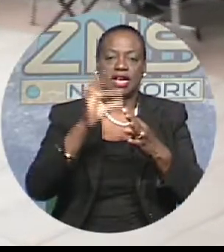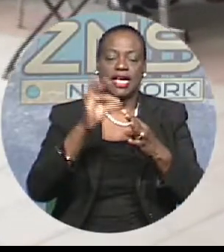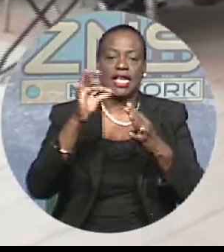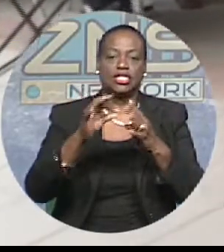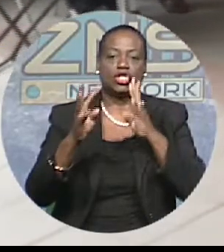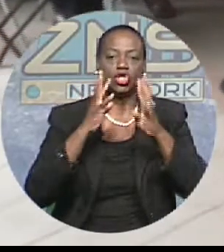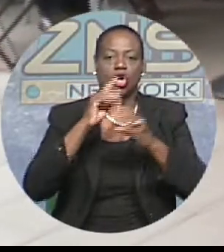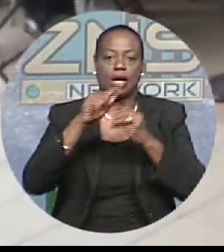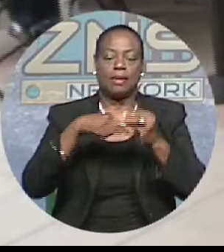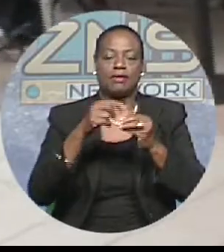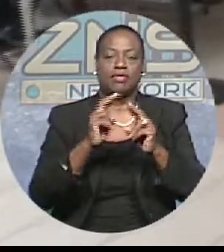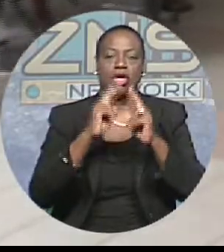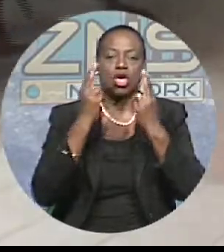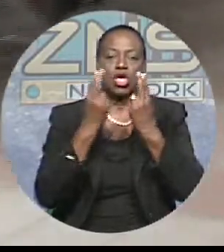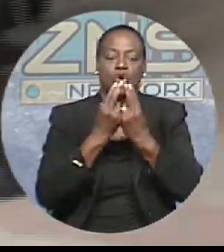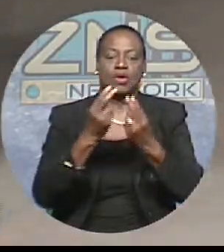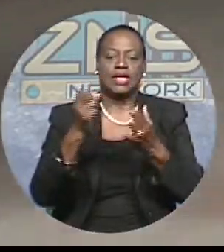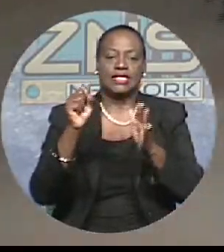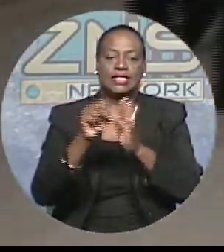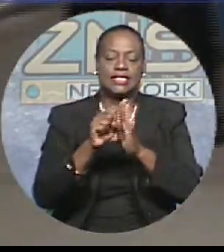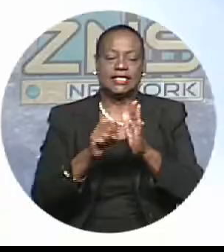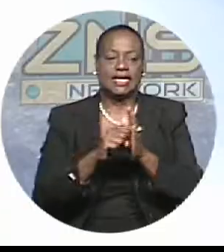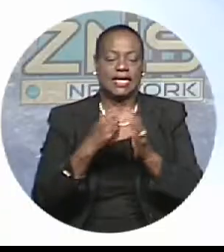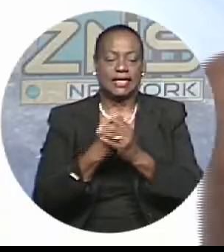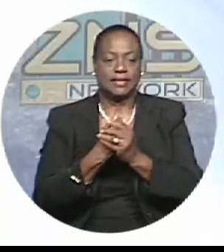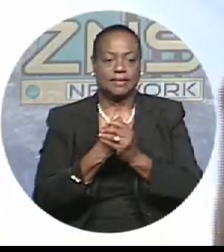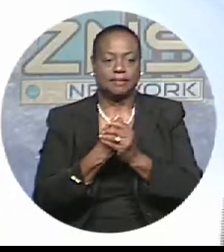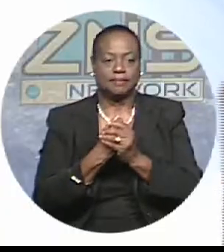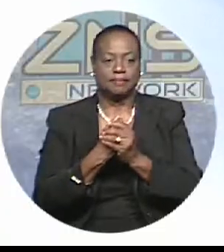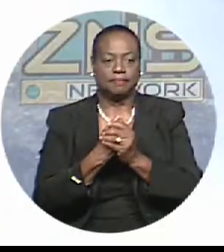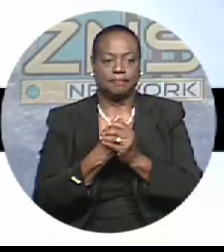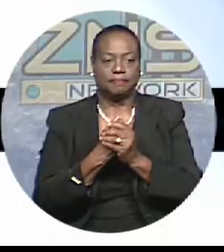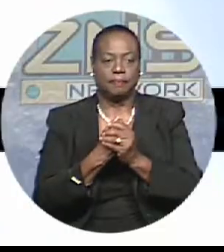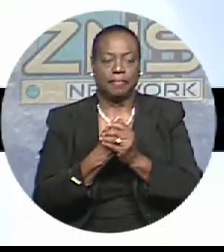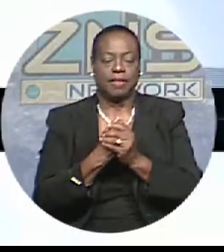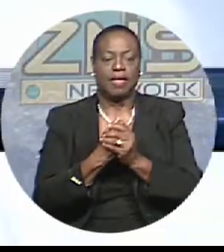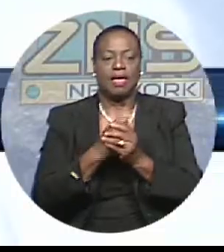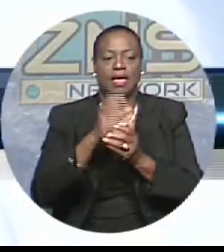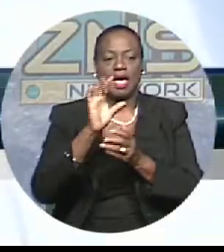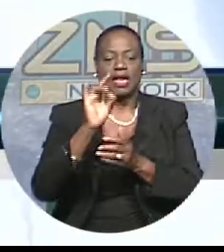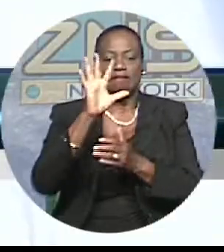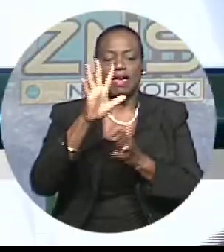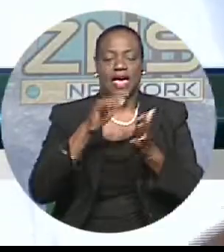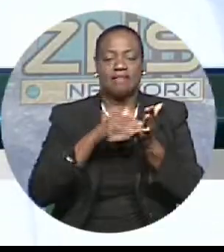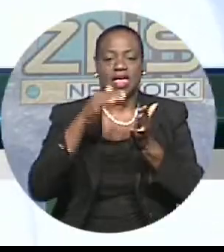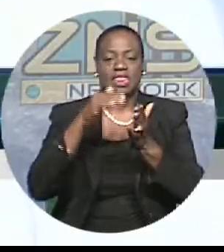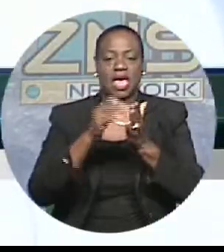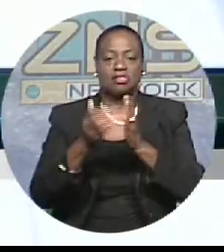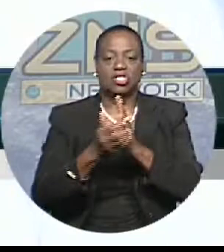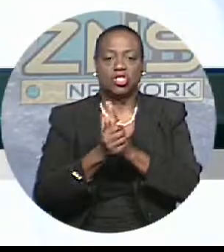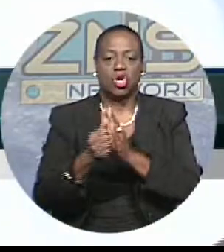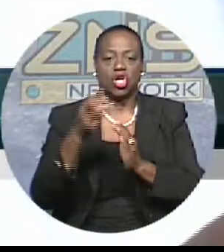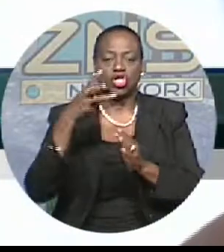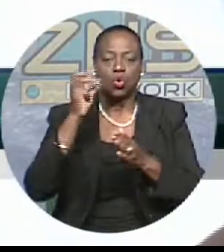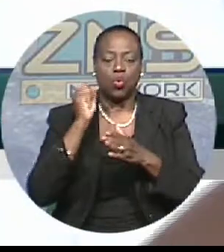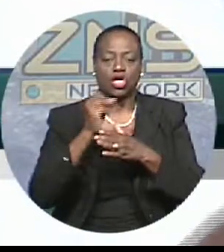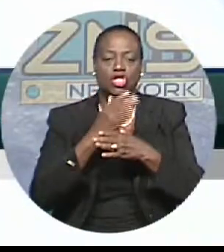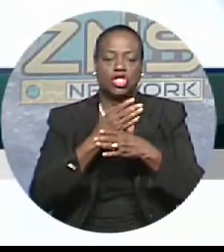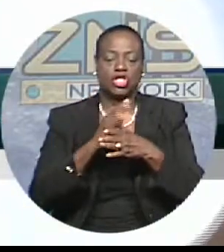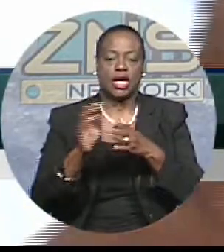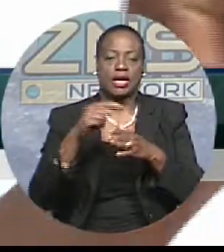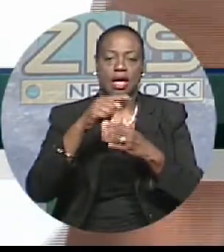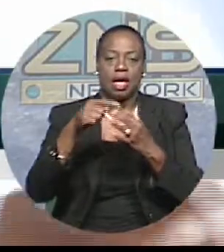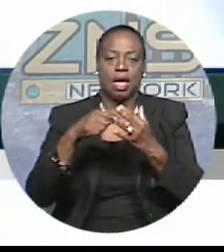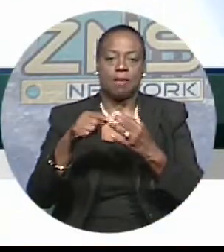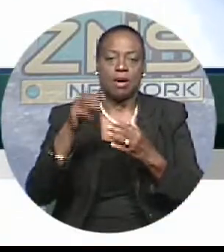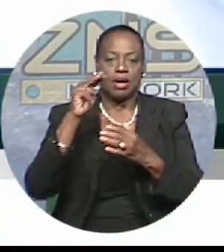state. He tried to vindicate himself as to some $85,000 that was shared among